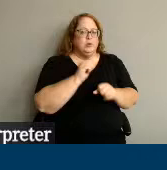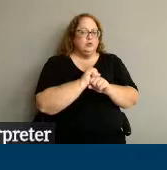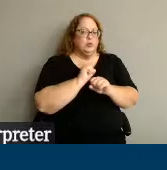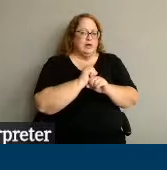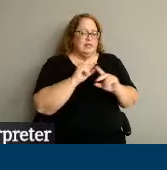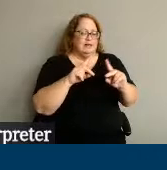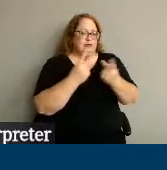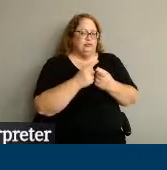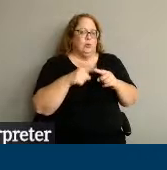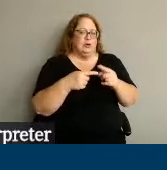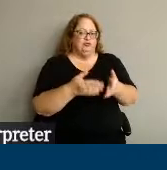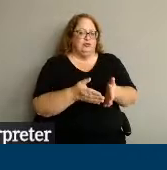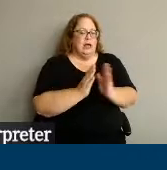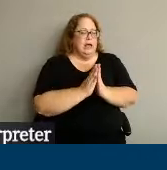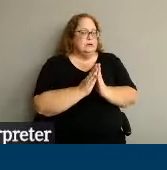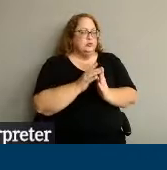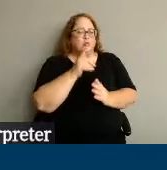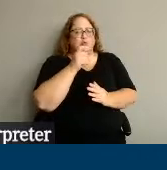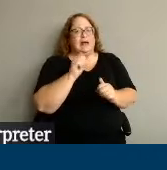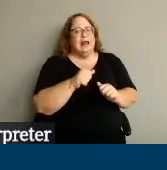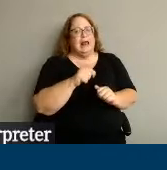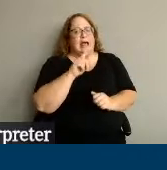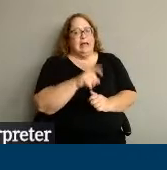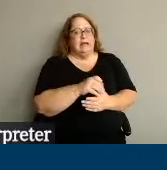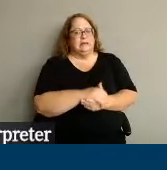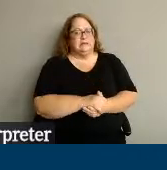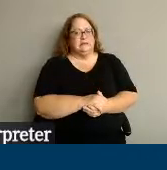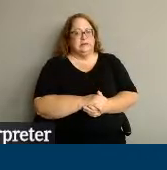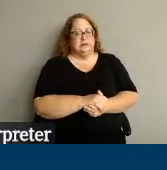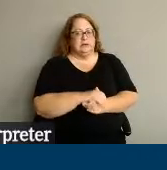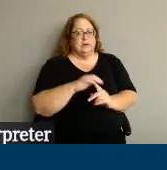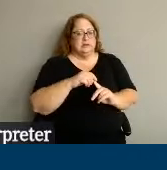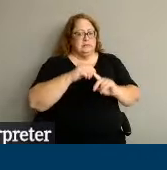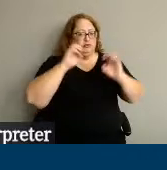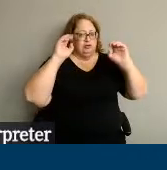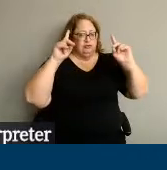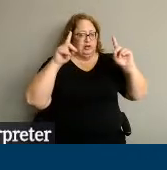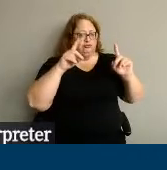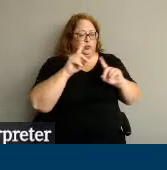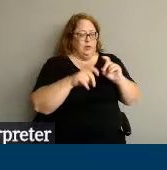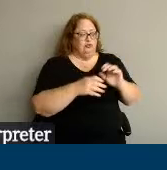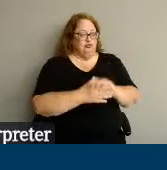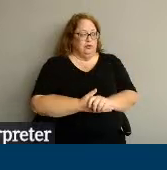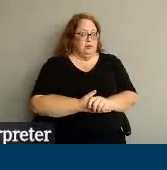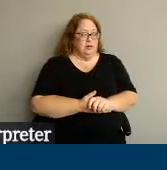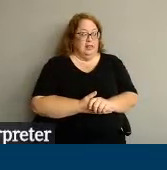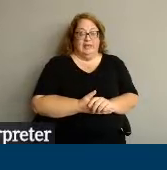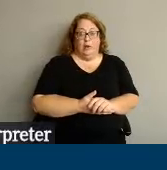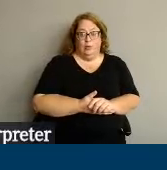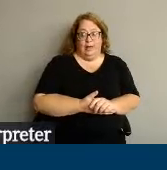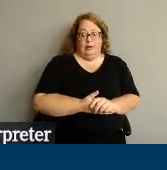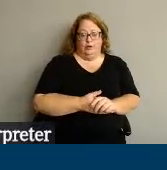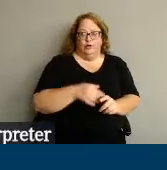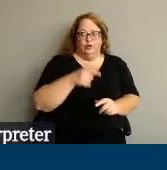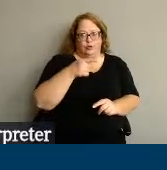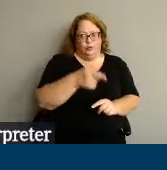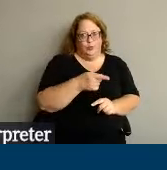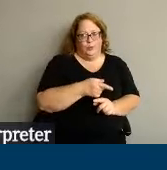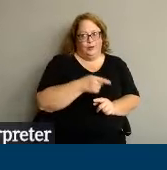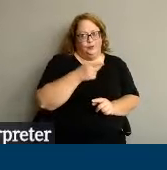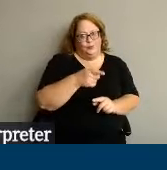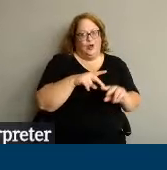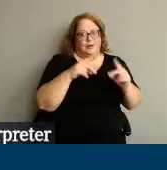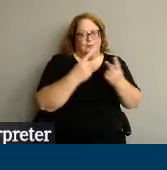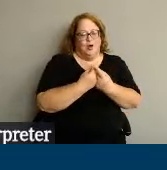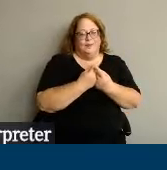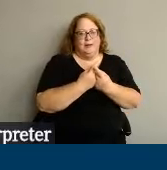in the district, and when she asked them, oh, who can I ask this question, the special education question, they were like, it's you, you're the department.